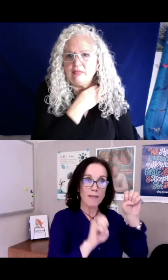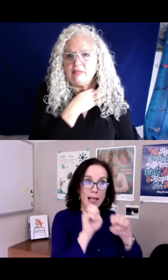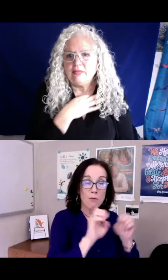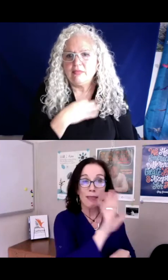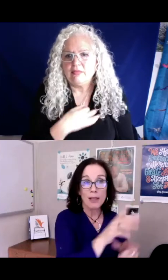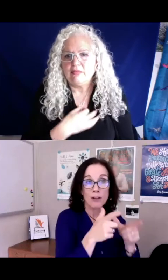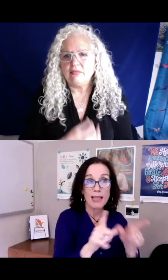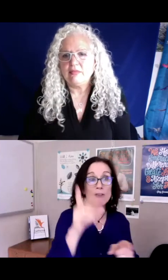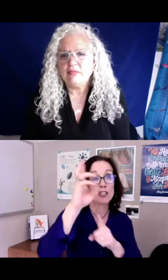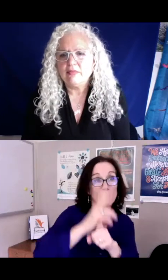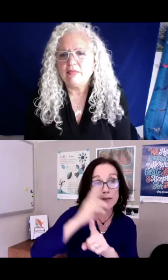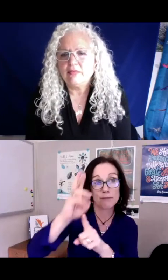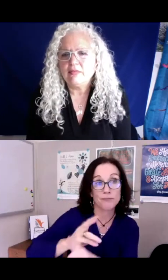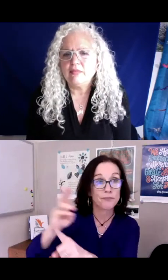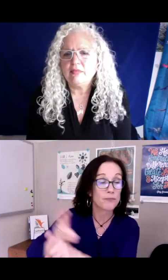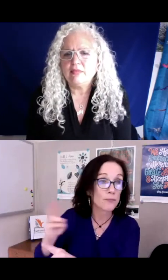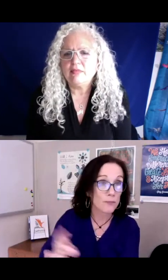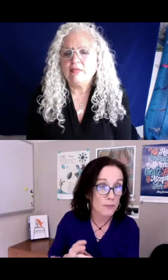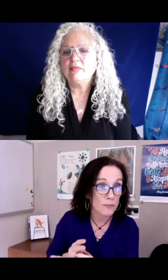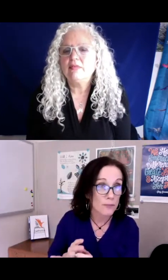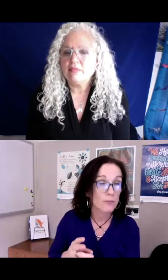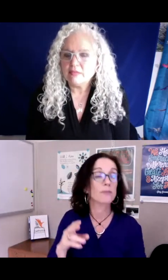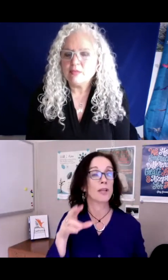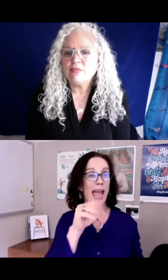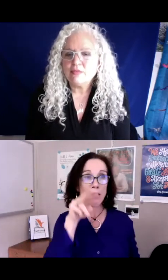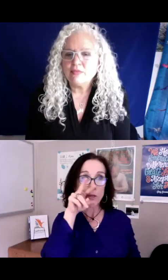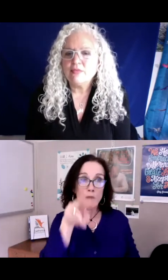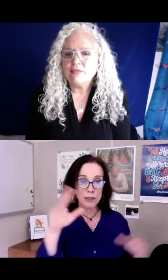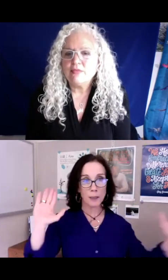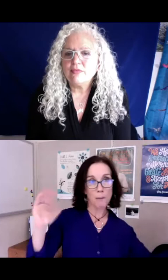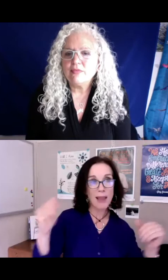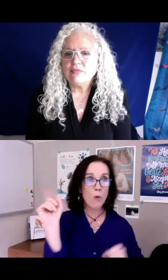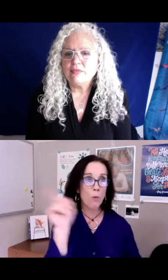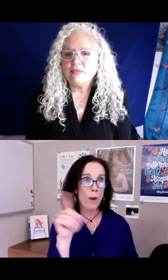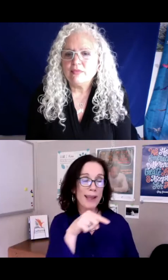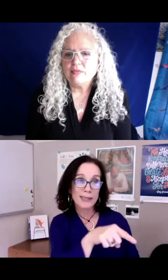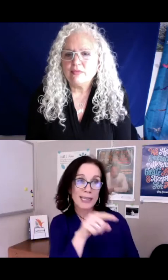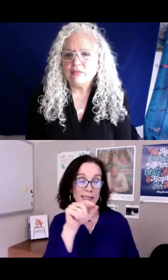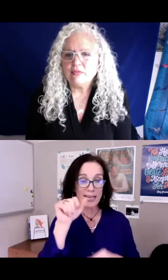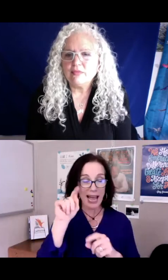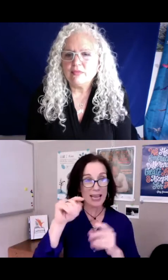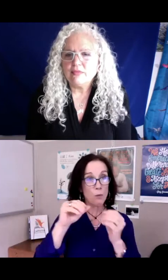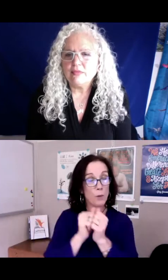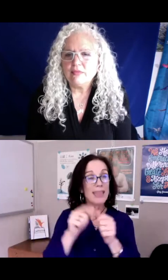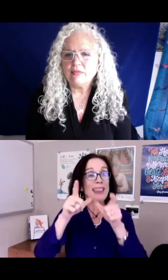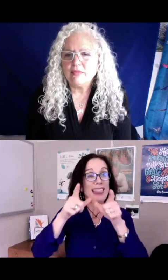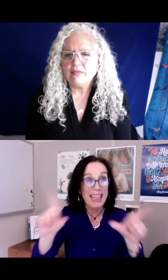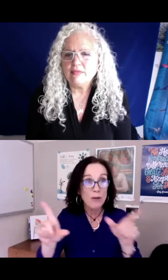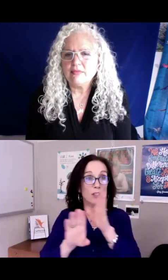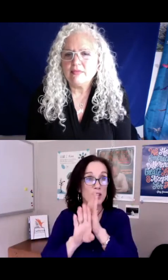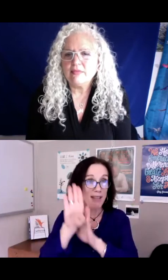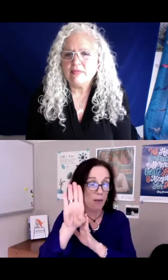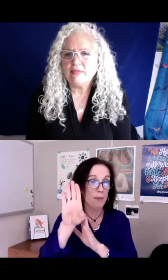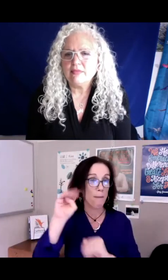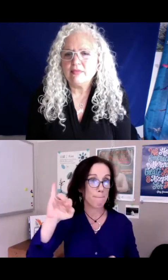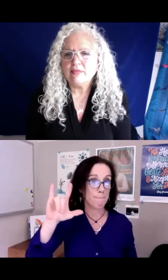to 5. They have to look at and evaluate their language every 6 months and compare where